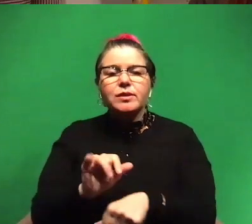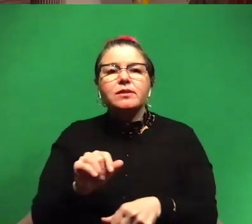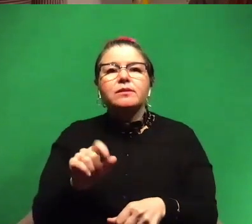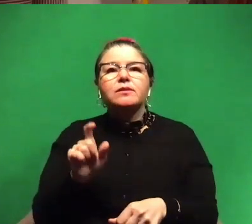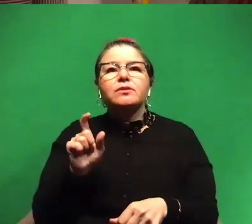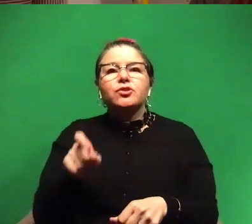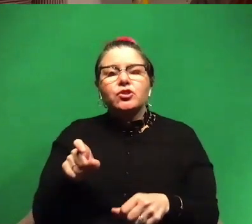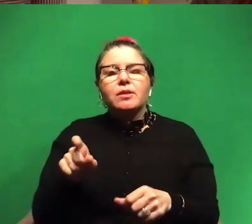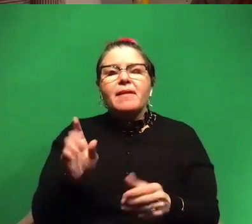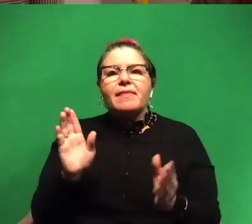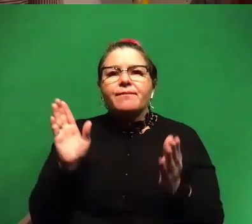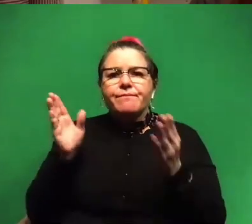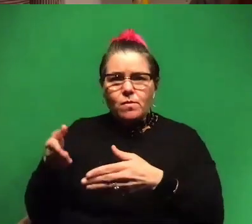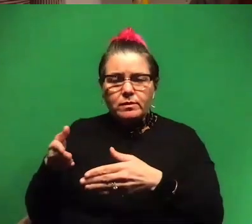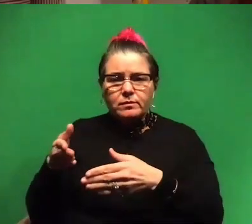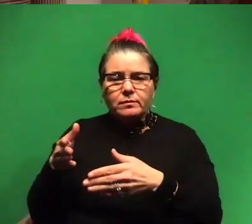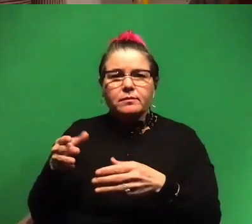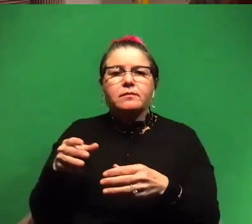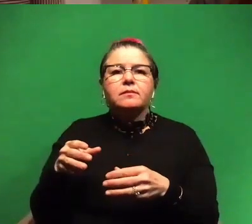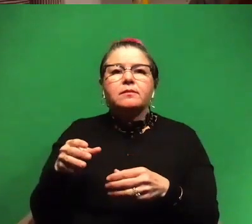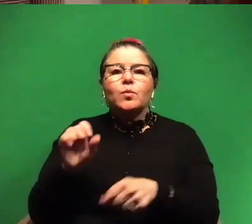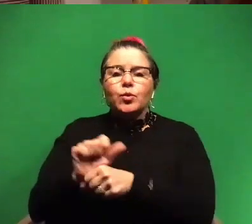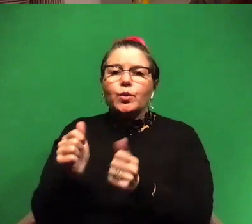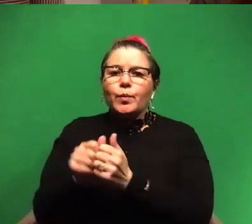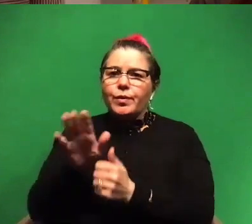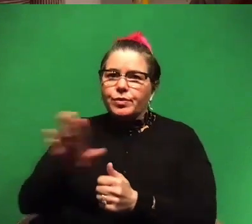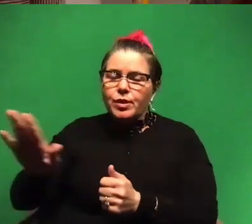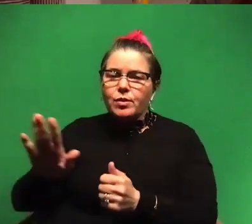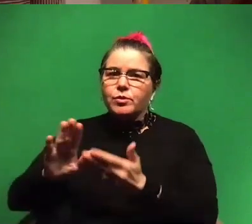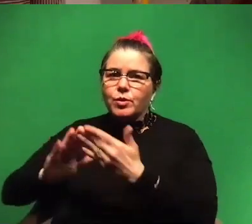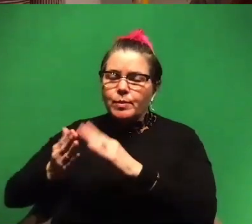the center focus, I think, and working with those communities to make sure